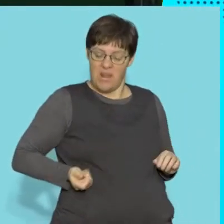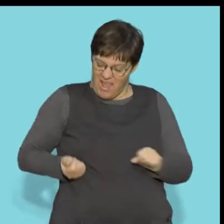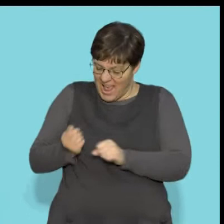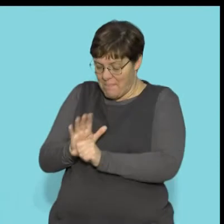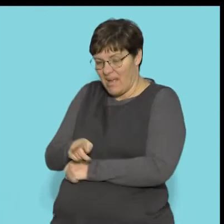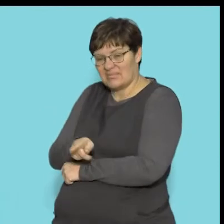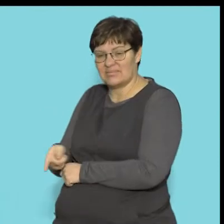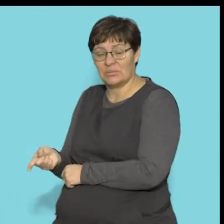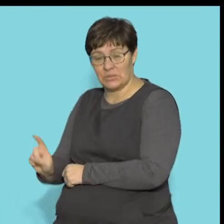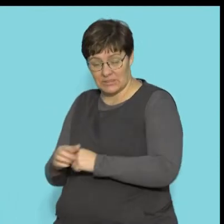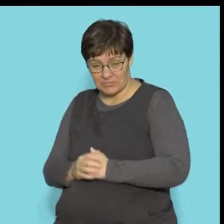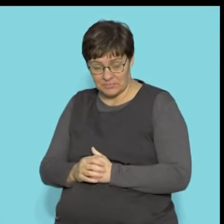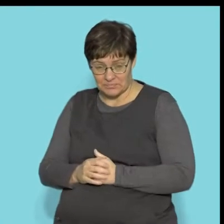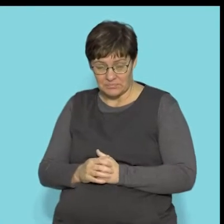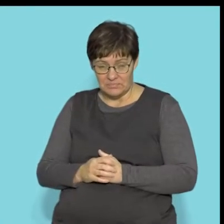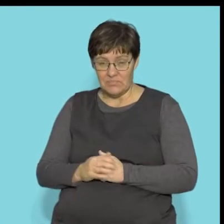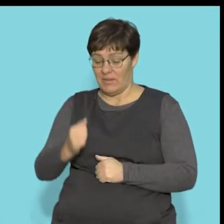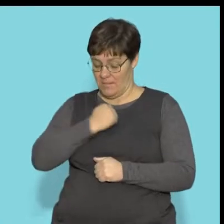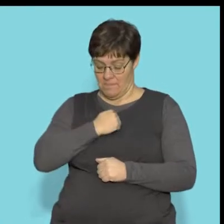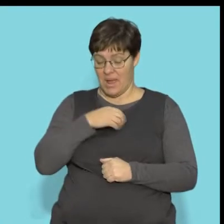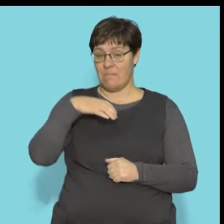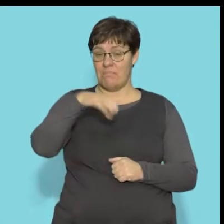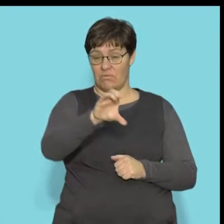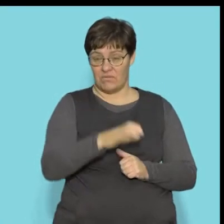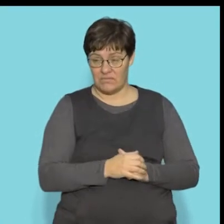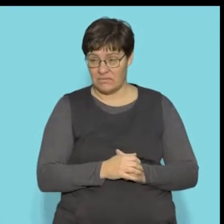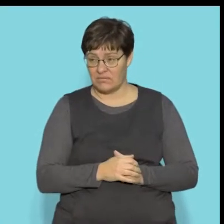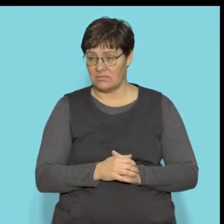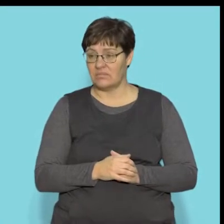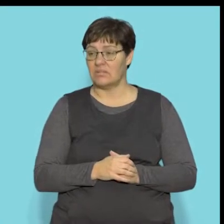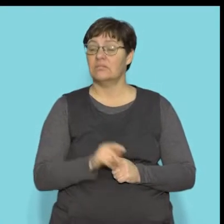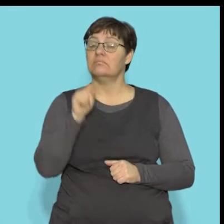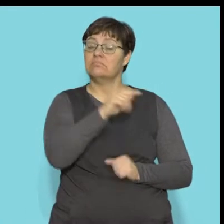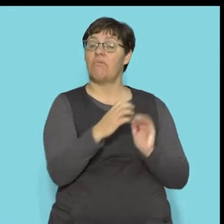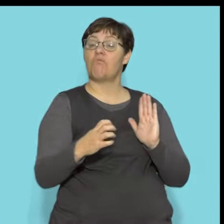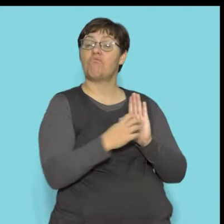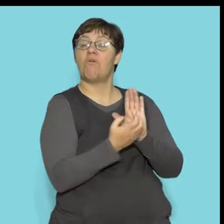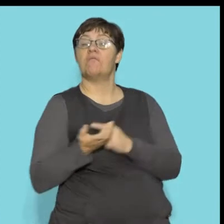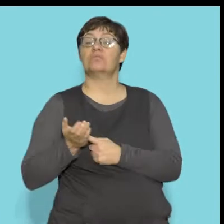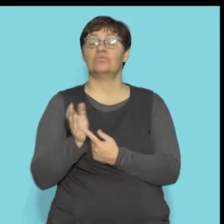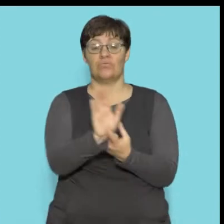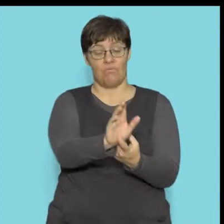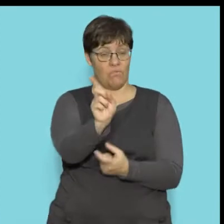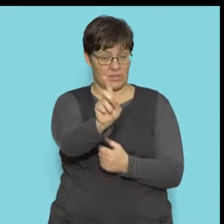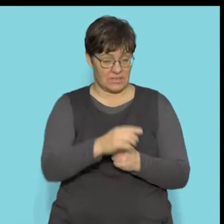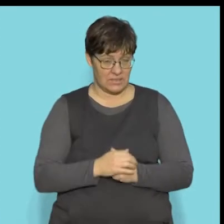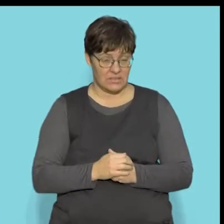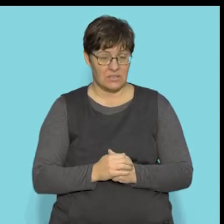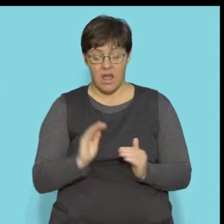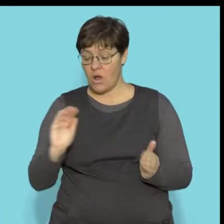population. So what was my paragraph? The graph illustrates